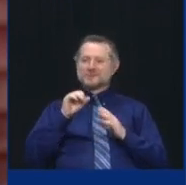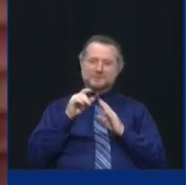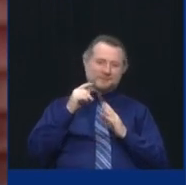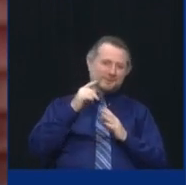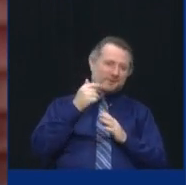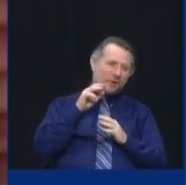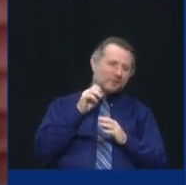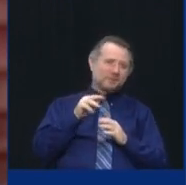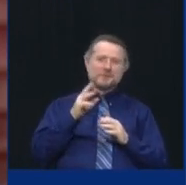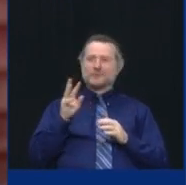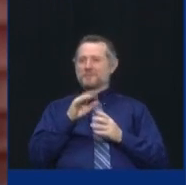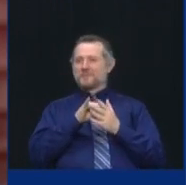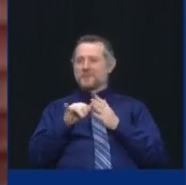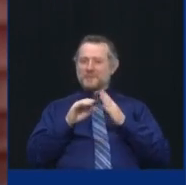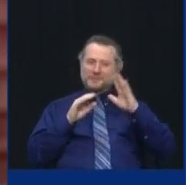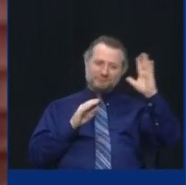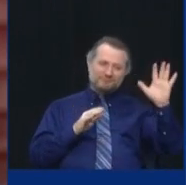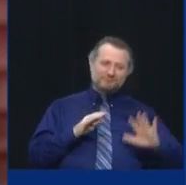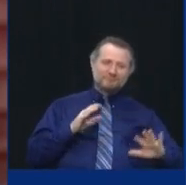everyone.